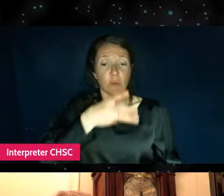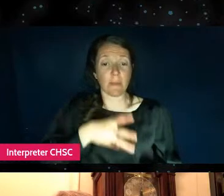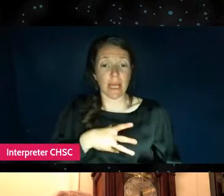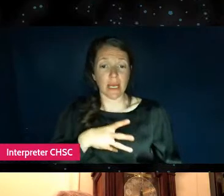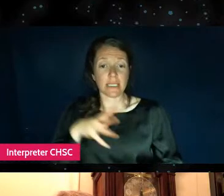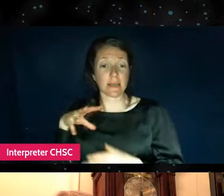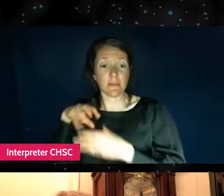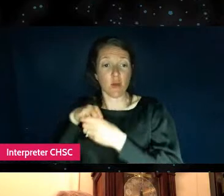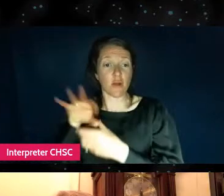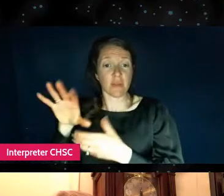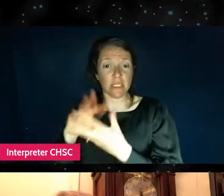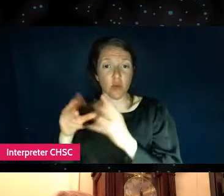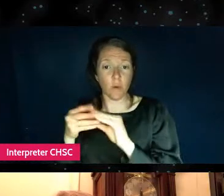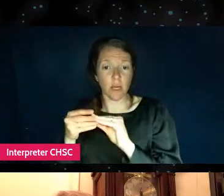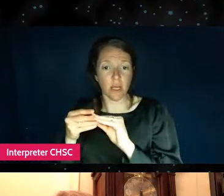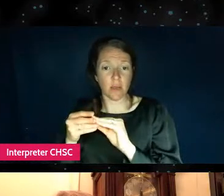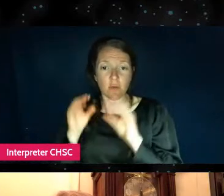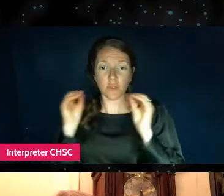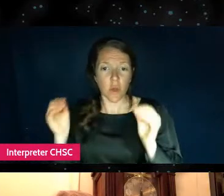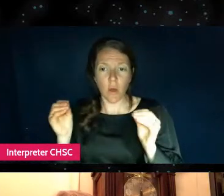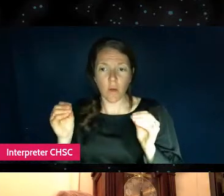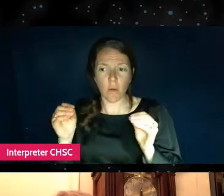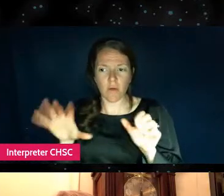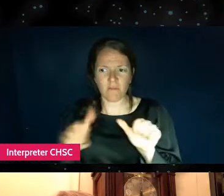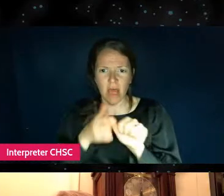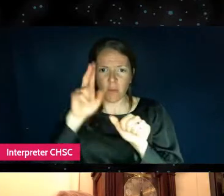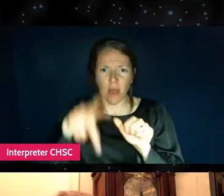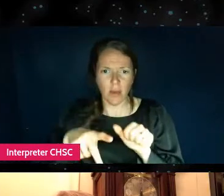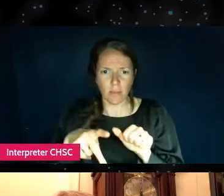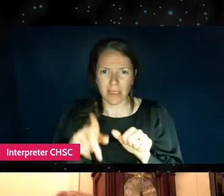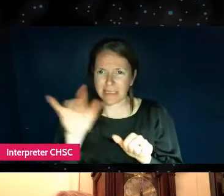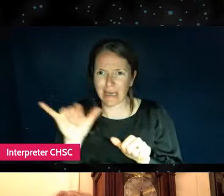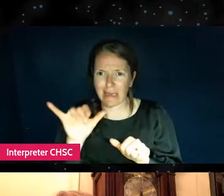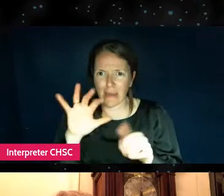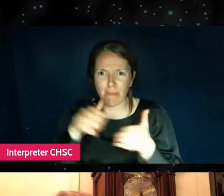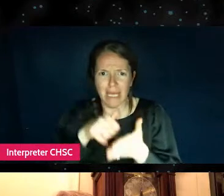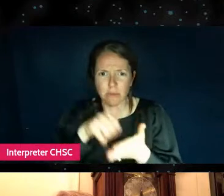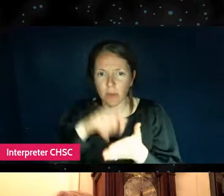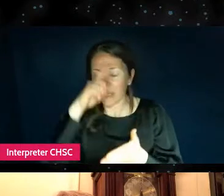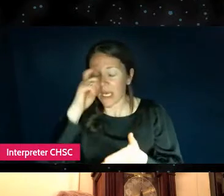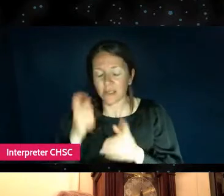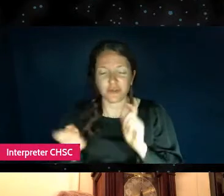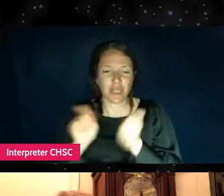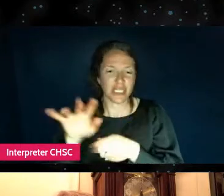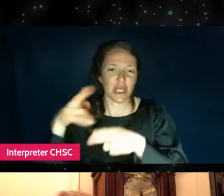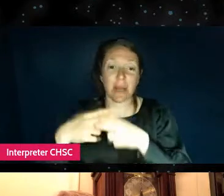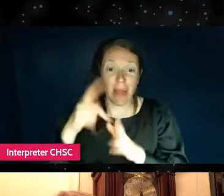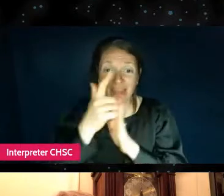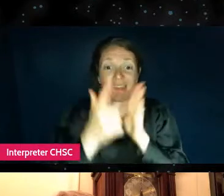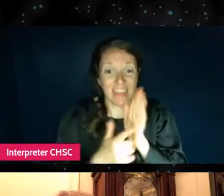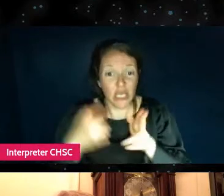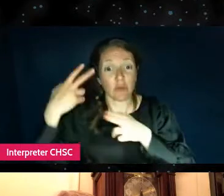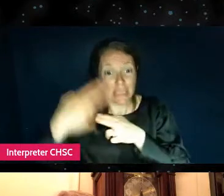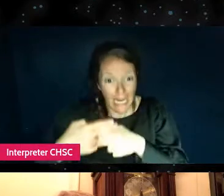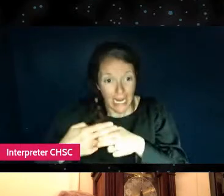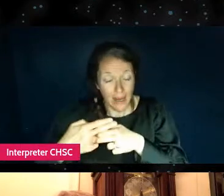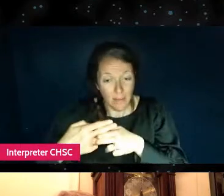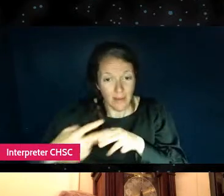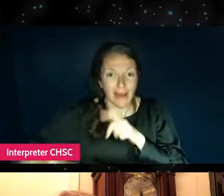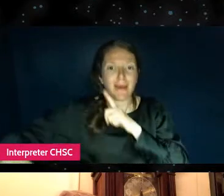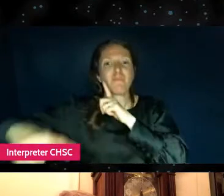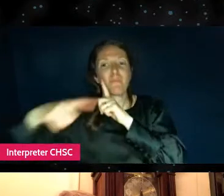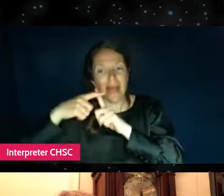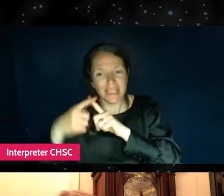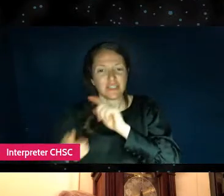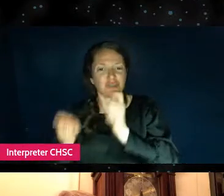no follow-up. It's almost impossible, because then you have changes of name, legal name, in addition to the changes